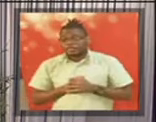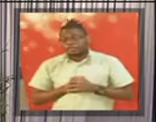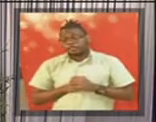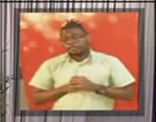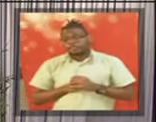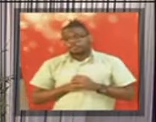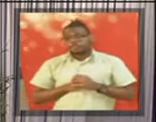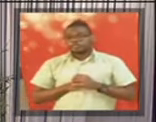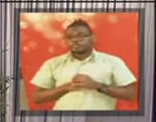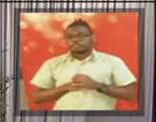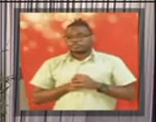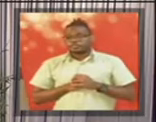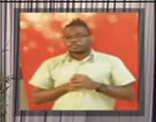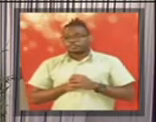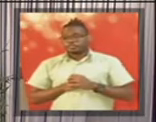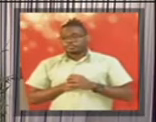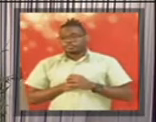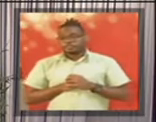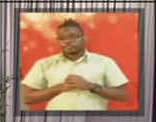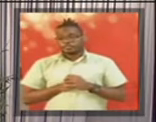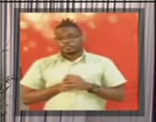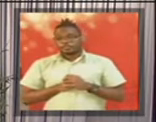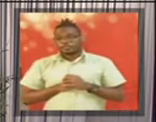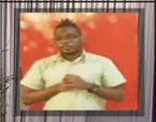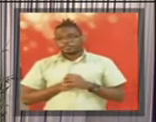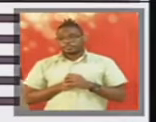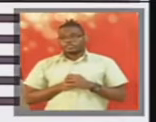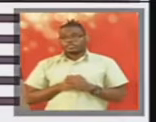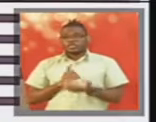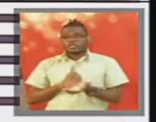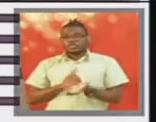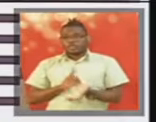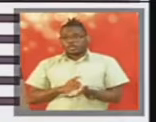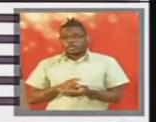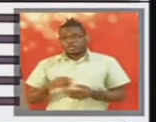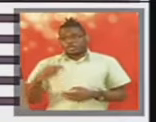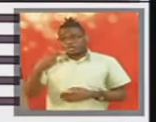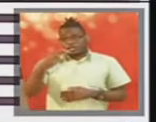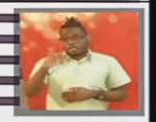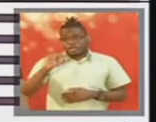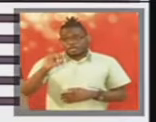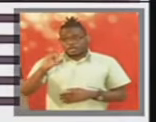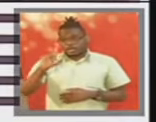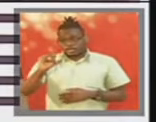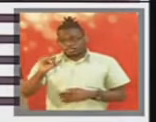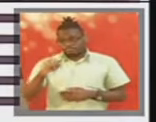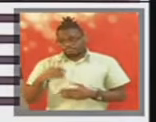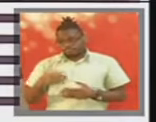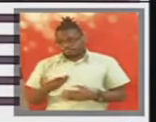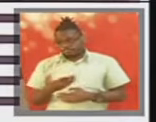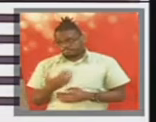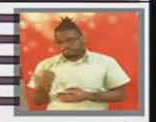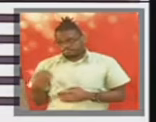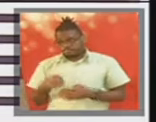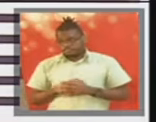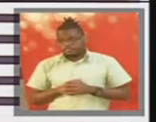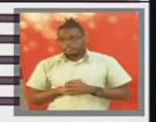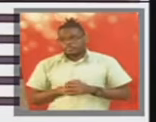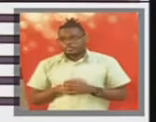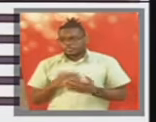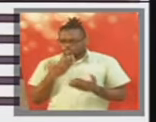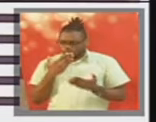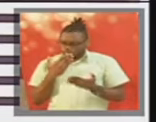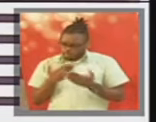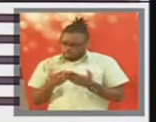Dr. Hines to respond to the first question, please. Okay, thank you for the question. It's actually a very good one. It's a good